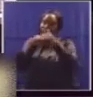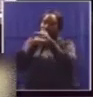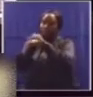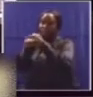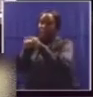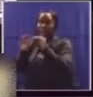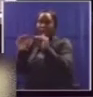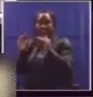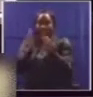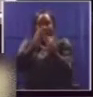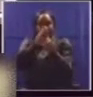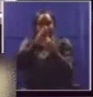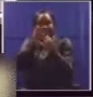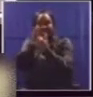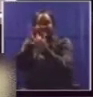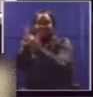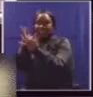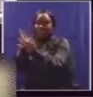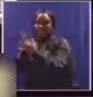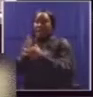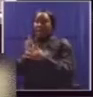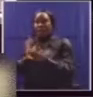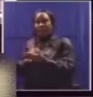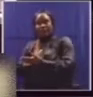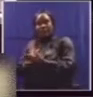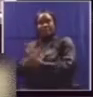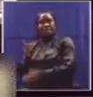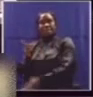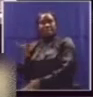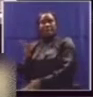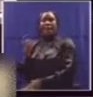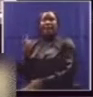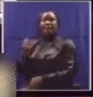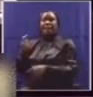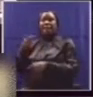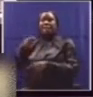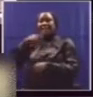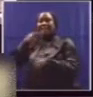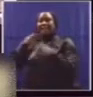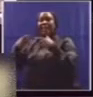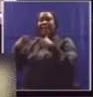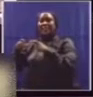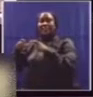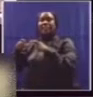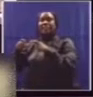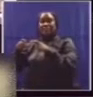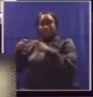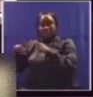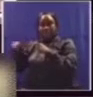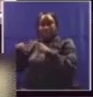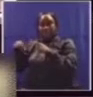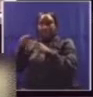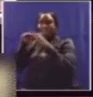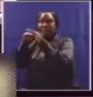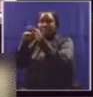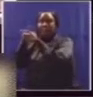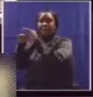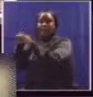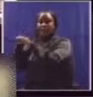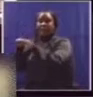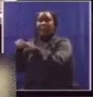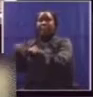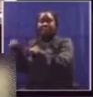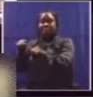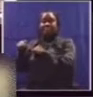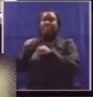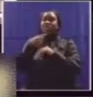been a casualty, with those who have private medical insurance consuming 51% of the national spending of the GDP on